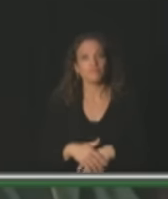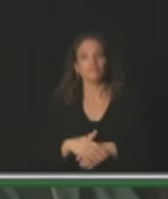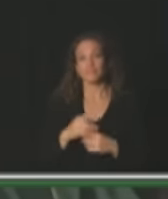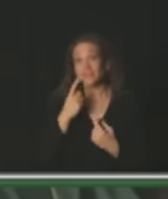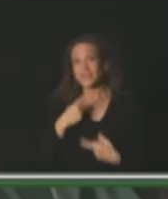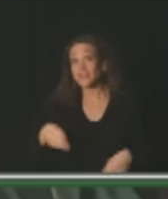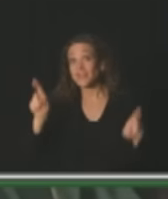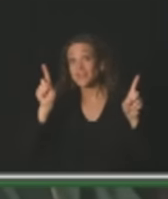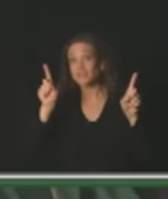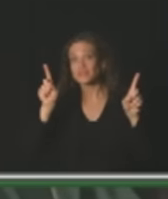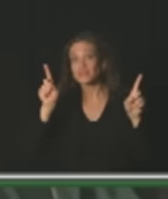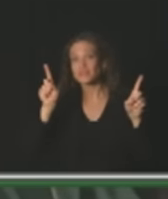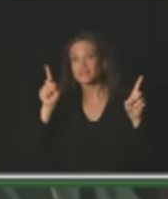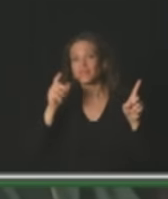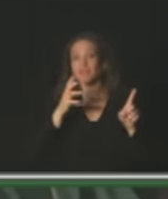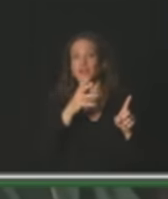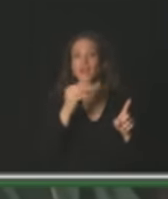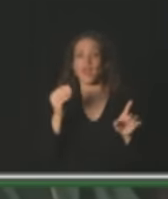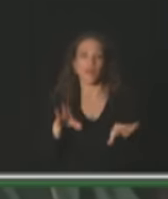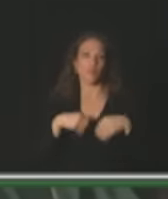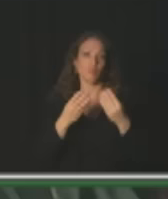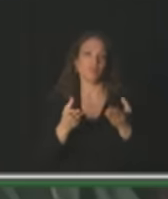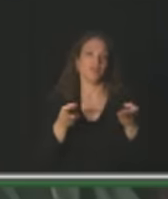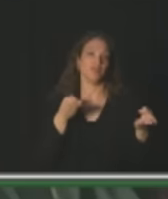success, and service.